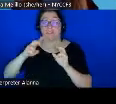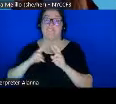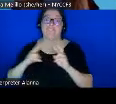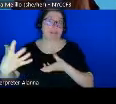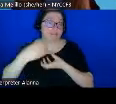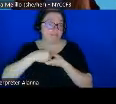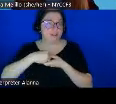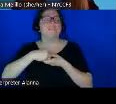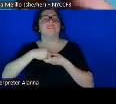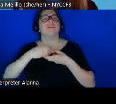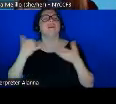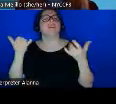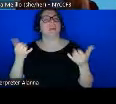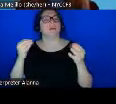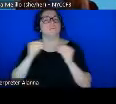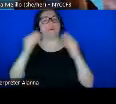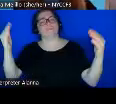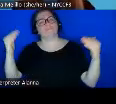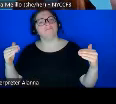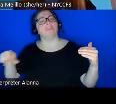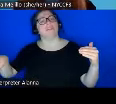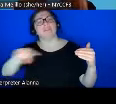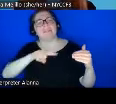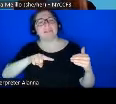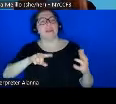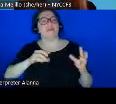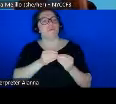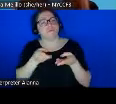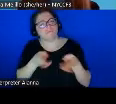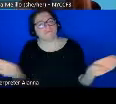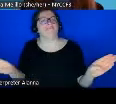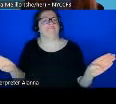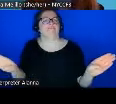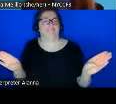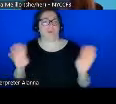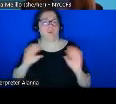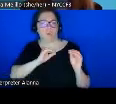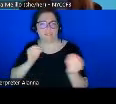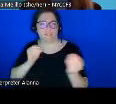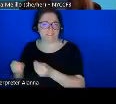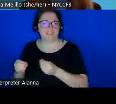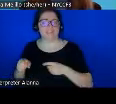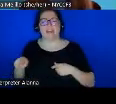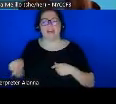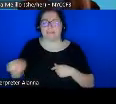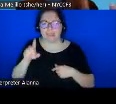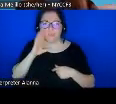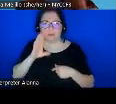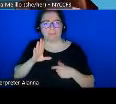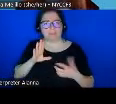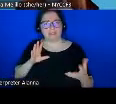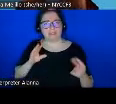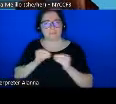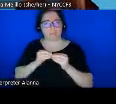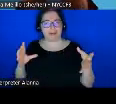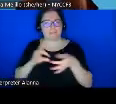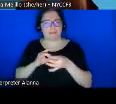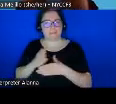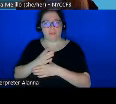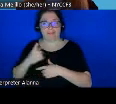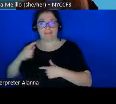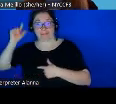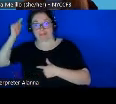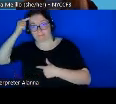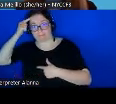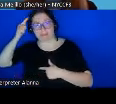providers the people who are going to be the link between us and government and the newly eligible voters that we need to start to build those